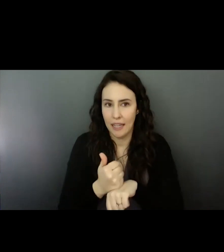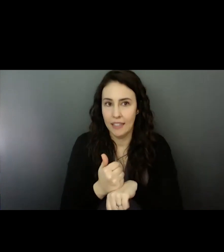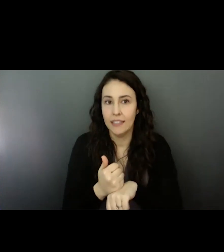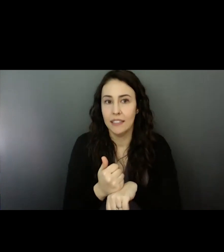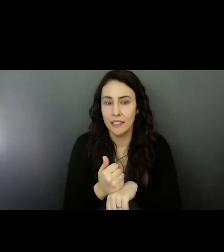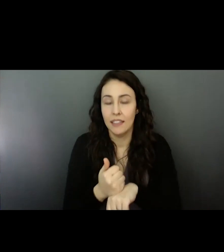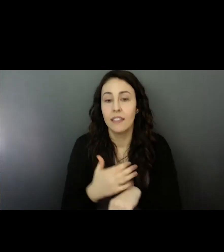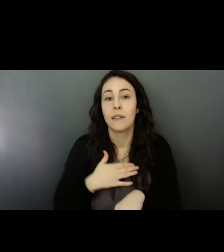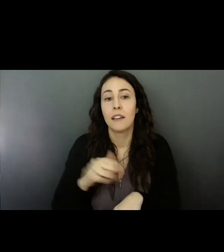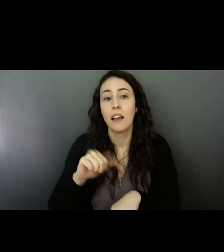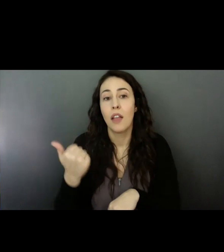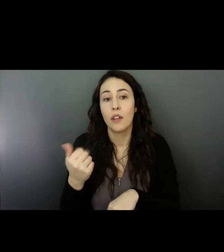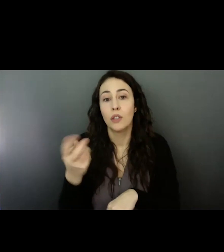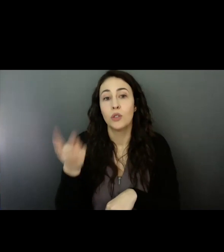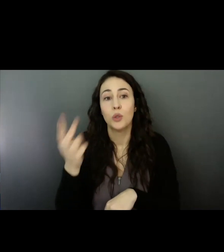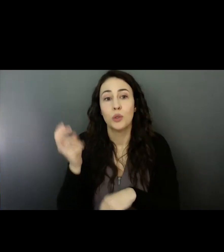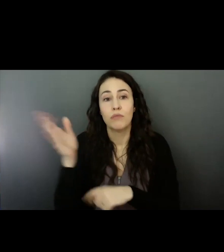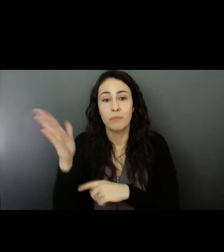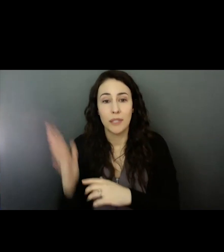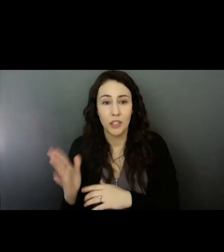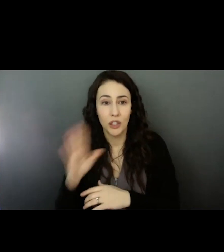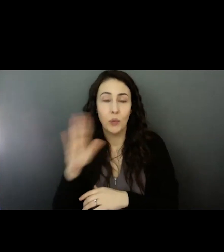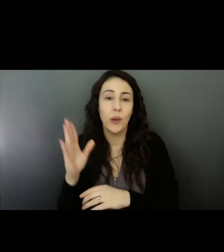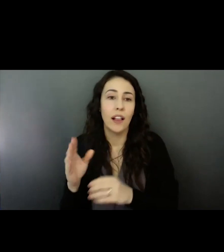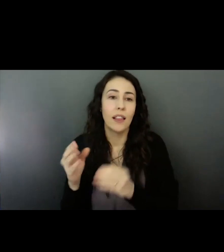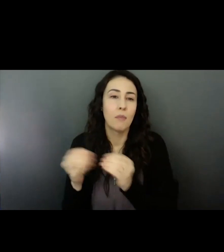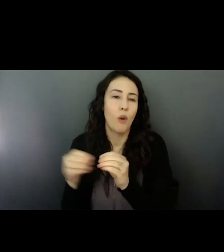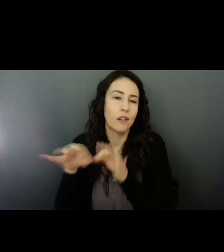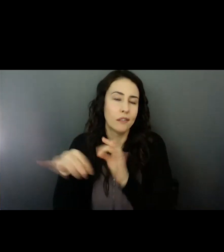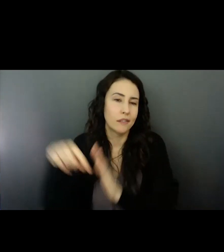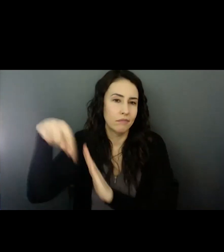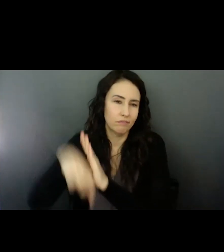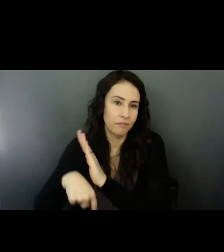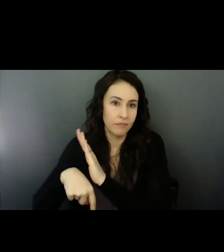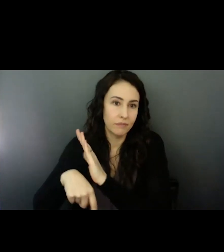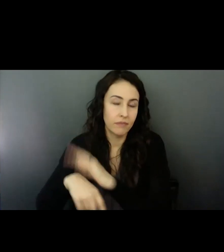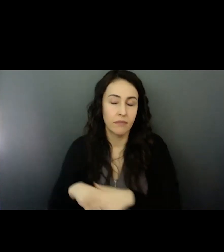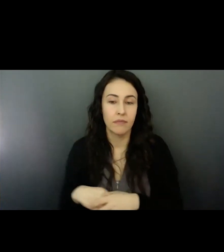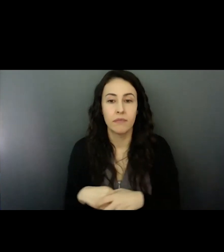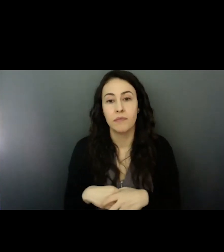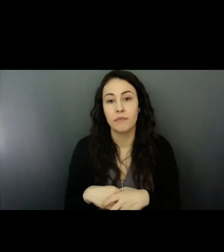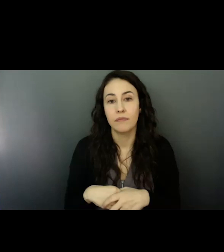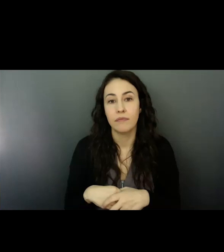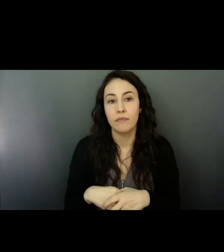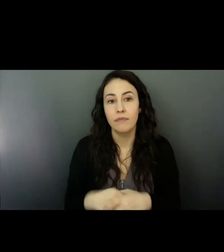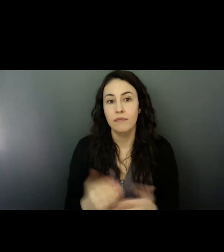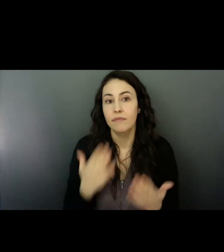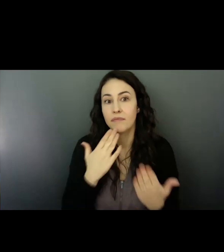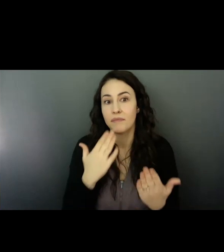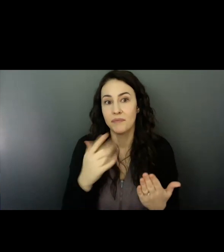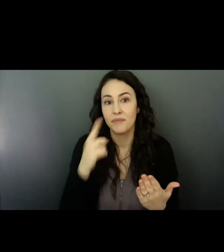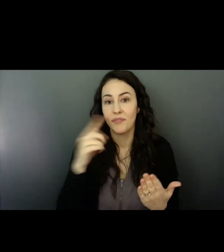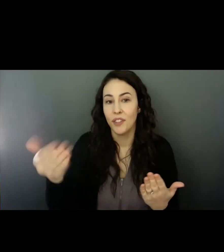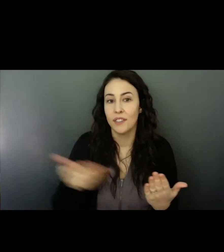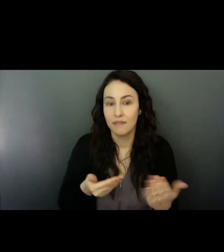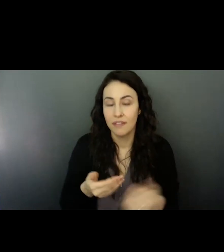two panelists will dive in probably to a little more detail. Thank you for that introduction. A little